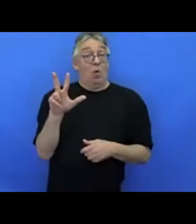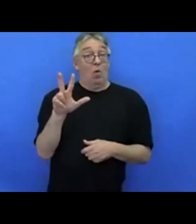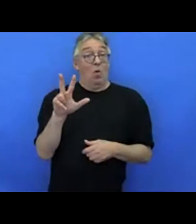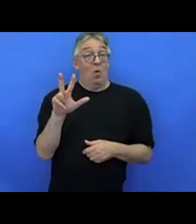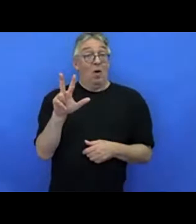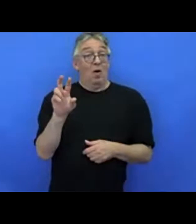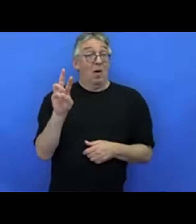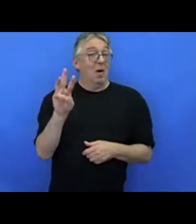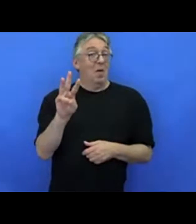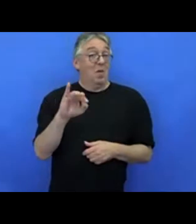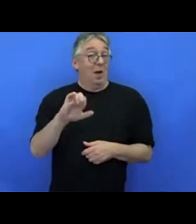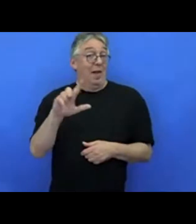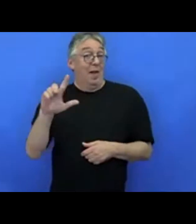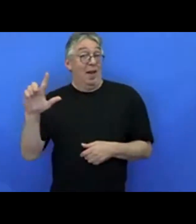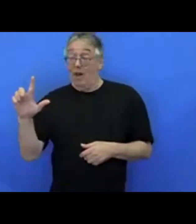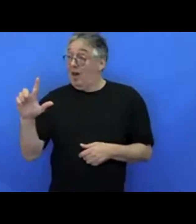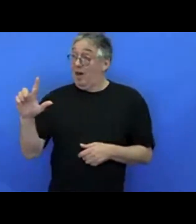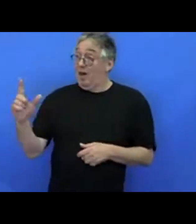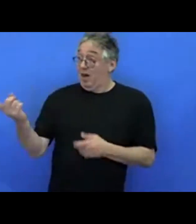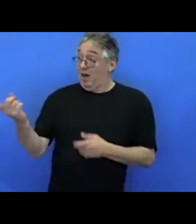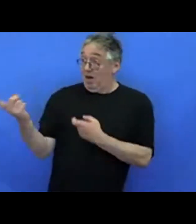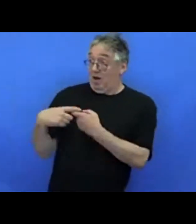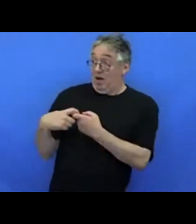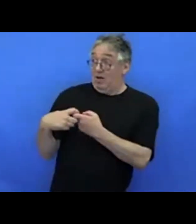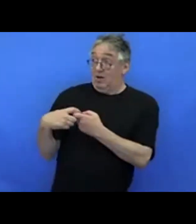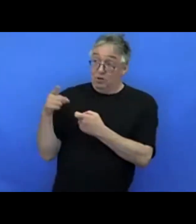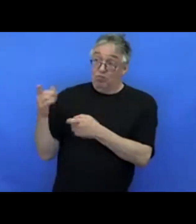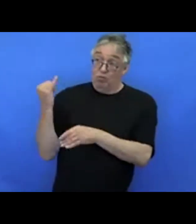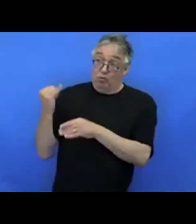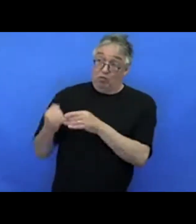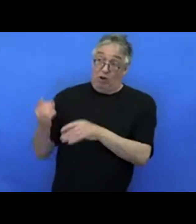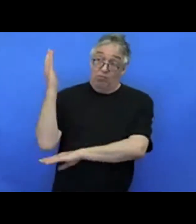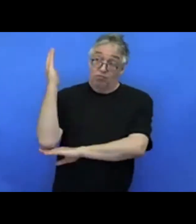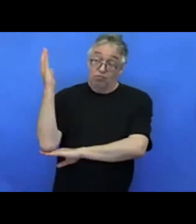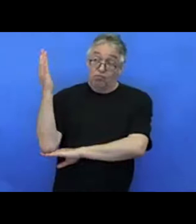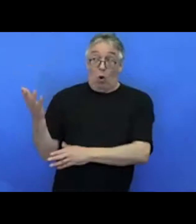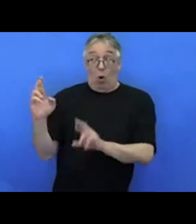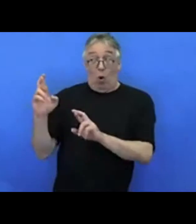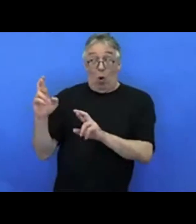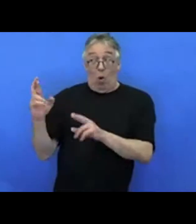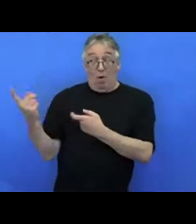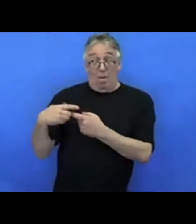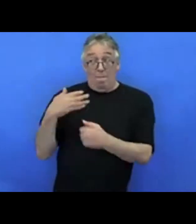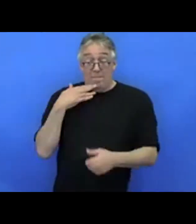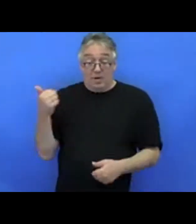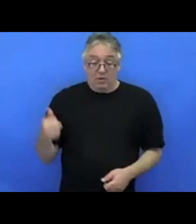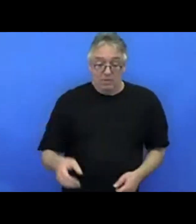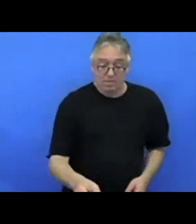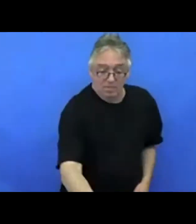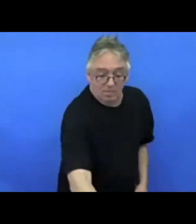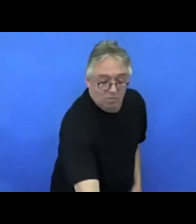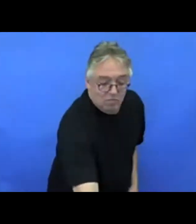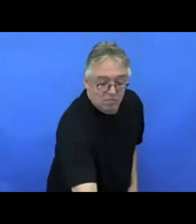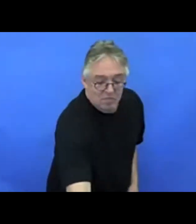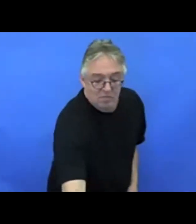to present your conclusions, if your connection is a bit better. Yeah, apologies.